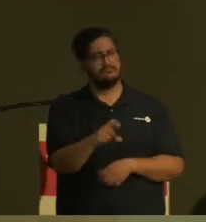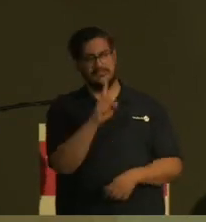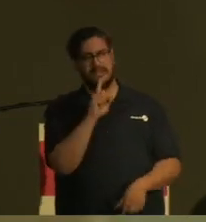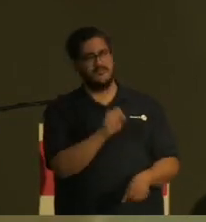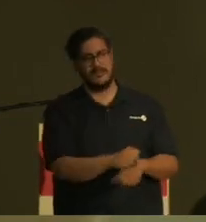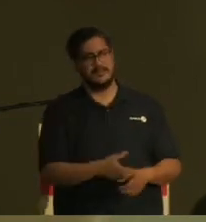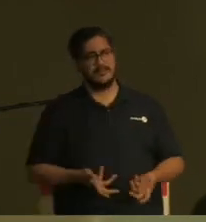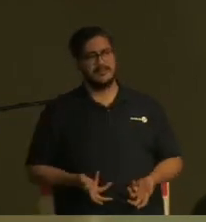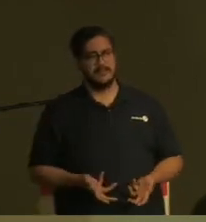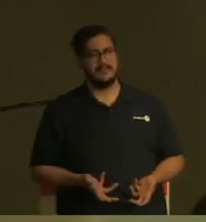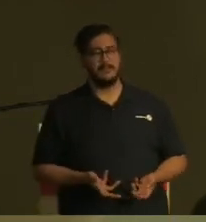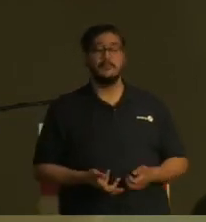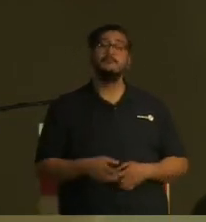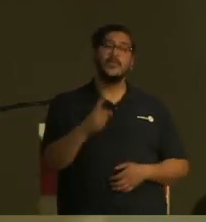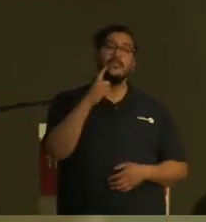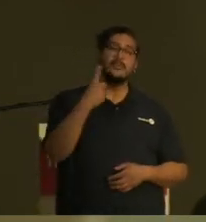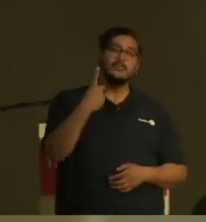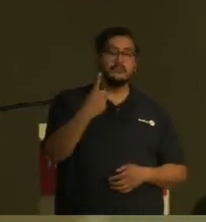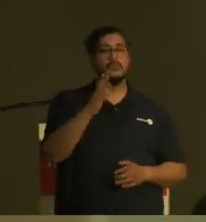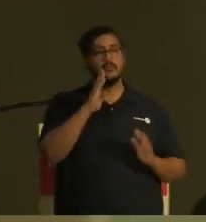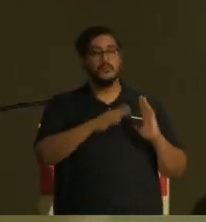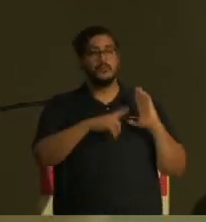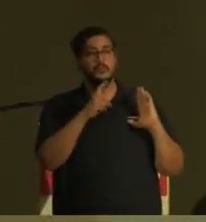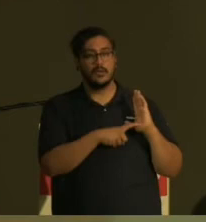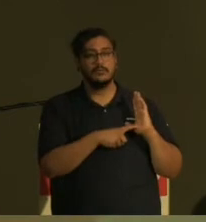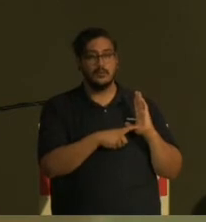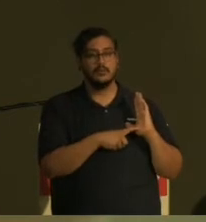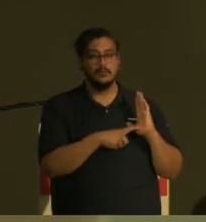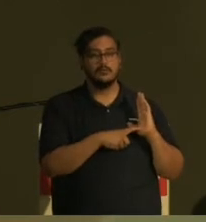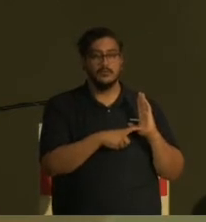do. I think it's something that we will come to recognize.